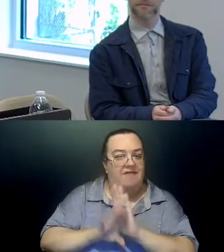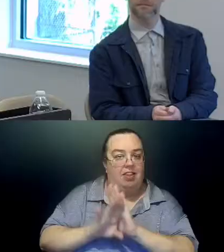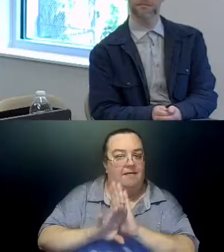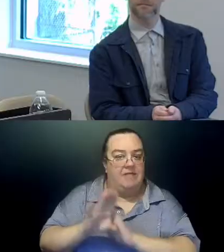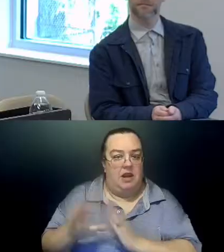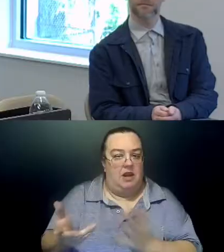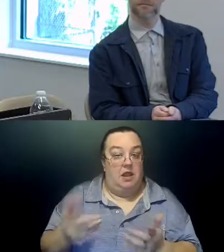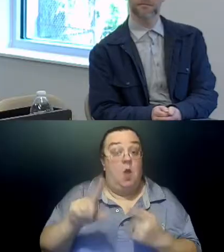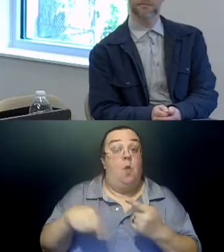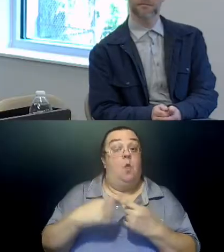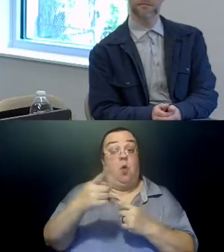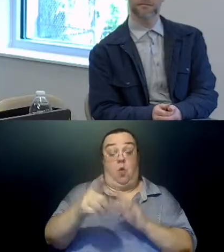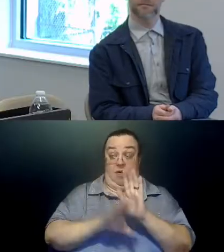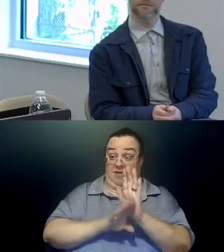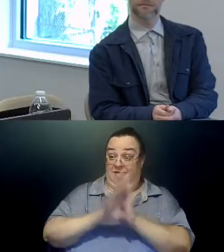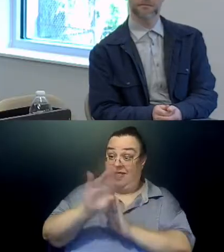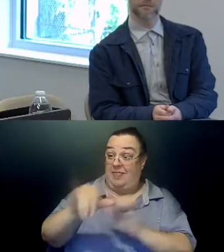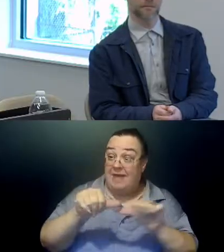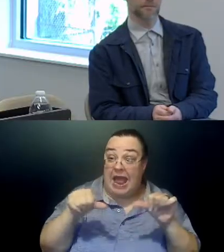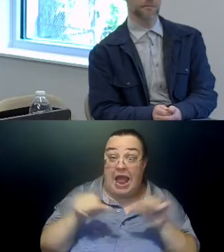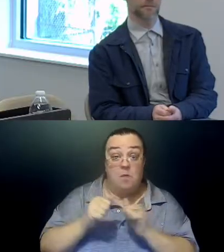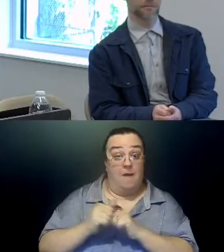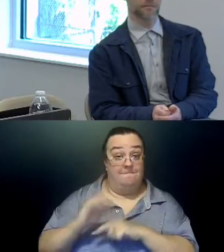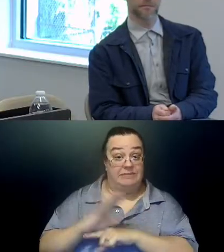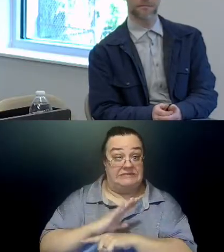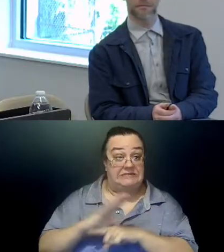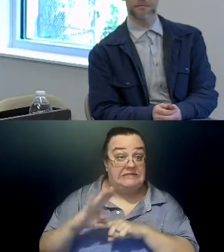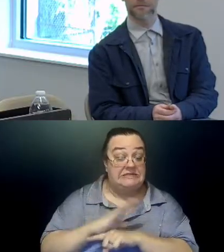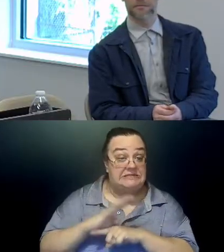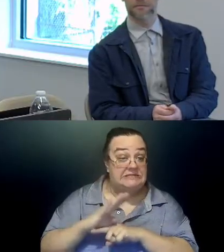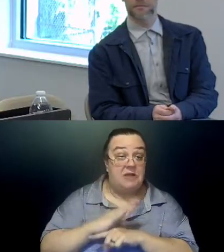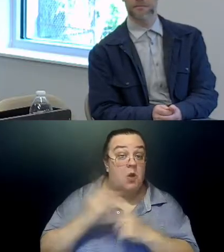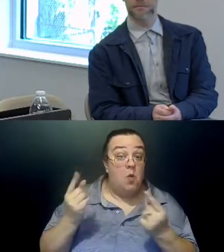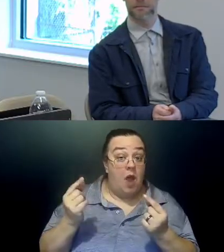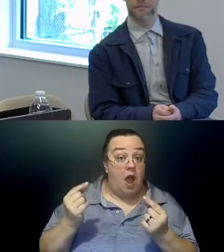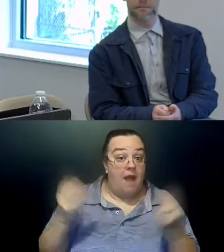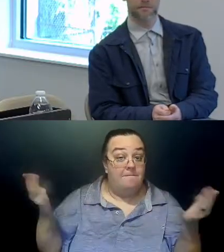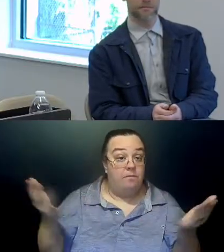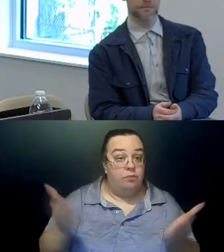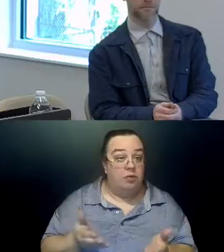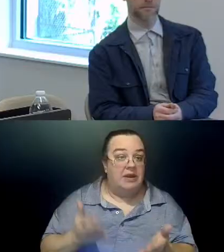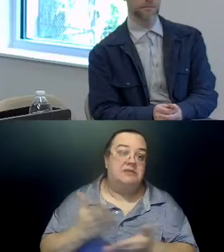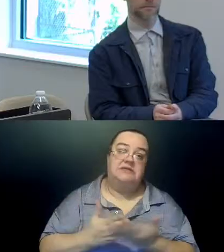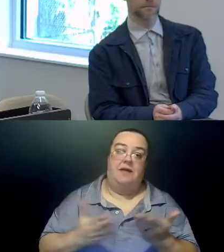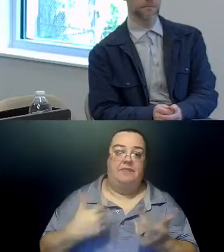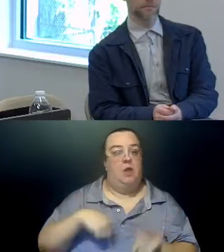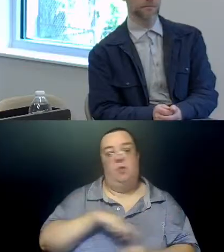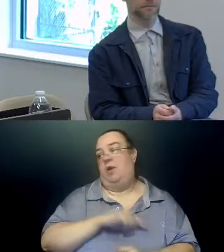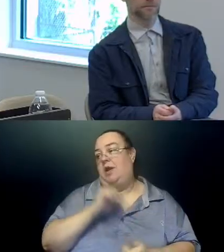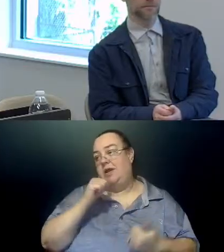you develop that area with businesses, that brings in what? Something we're not allowed to talk about.